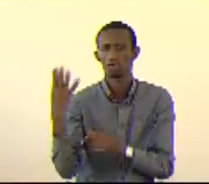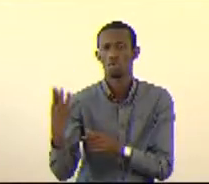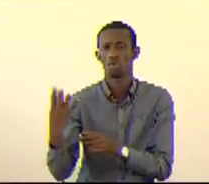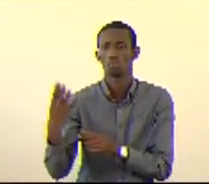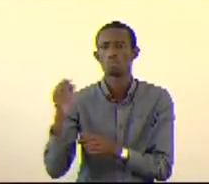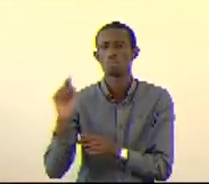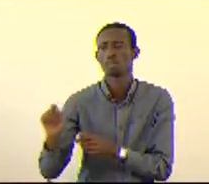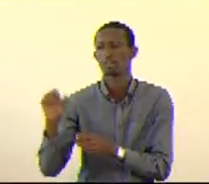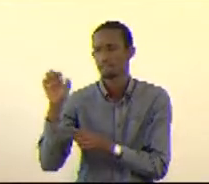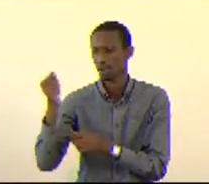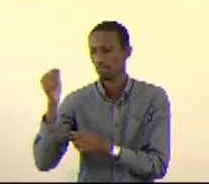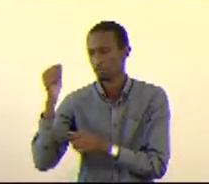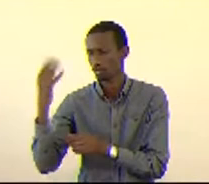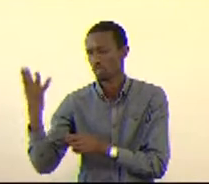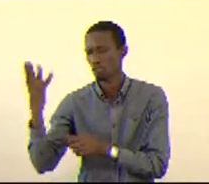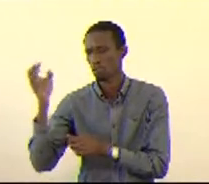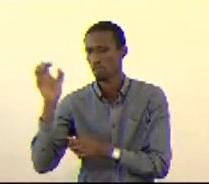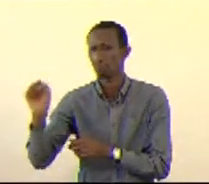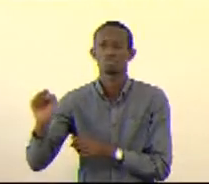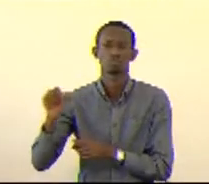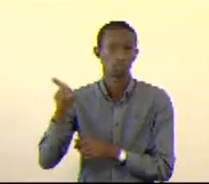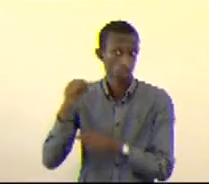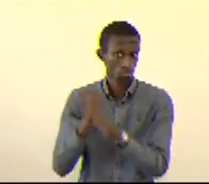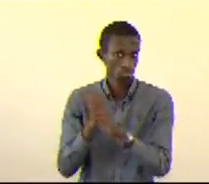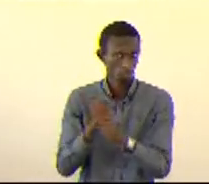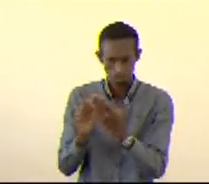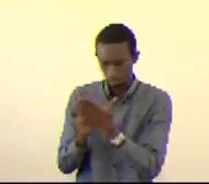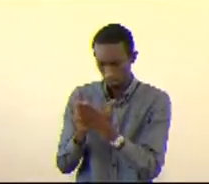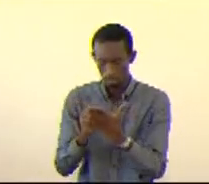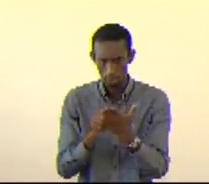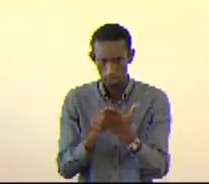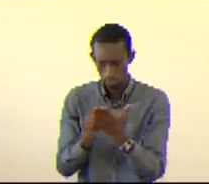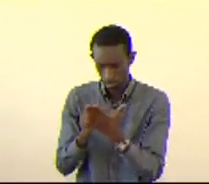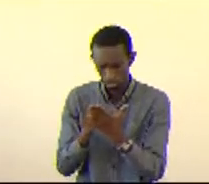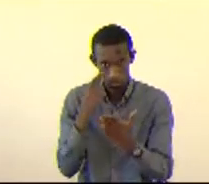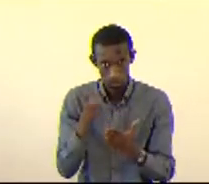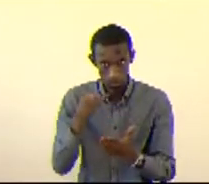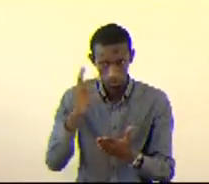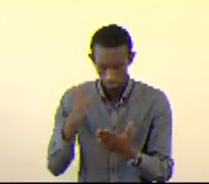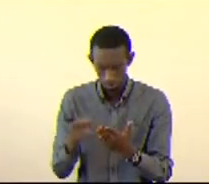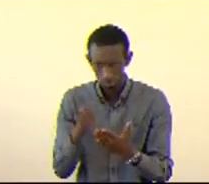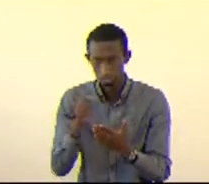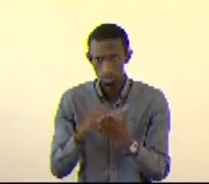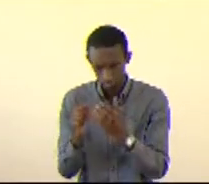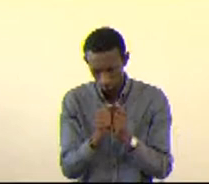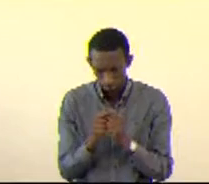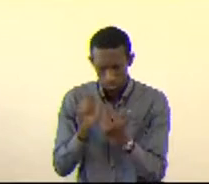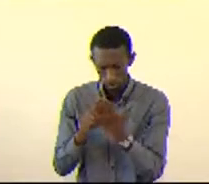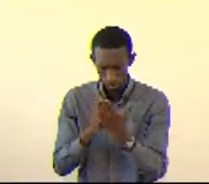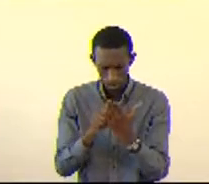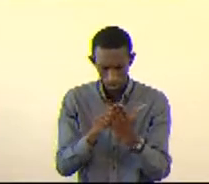4.545. And so let us get that time there. I'm going to press it very quickly. I hope you are pressing it as well. So you